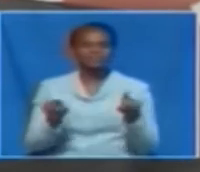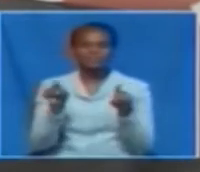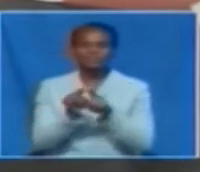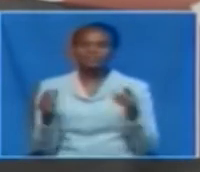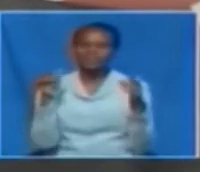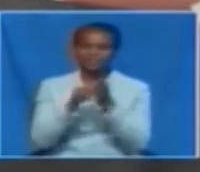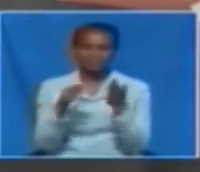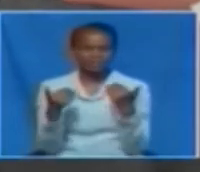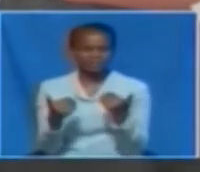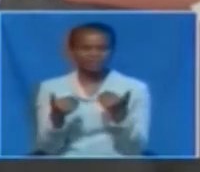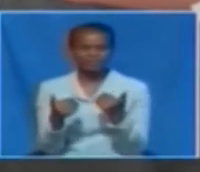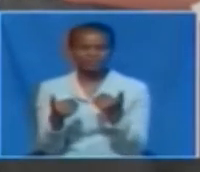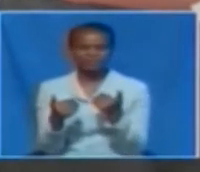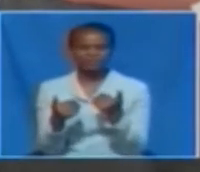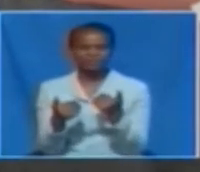again,